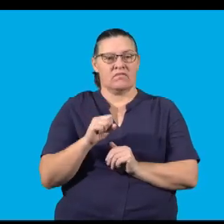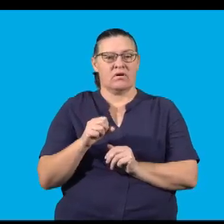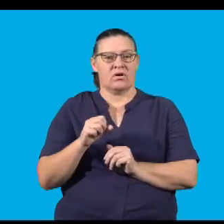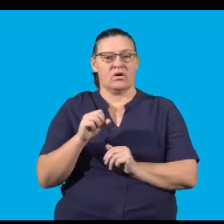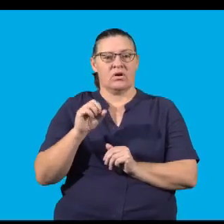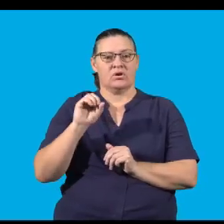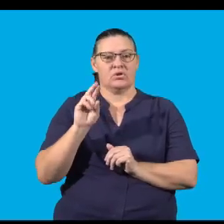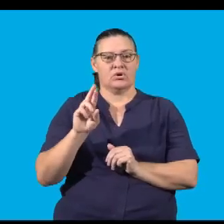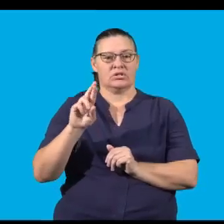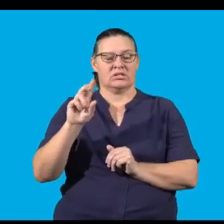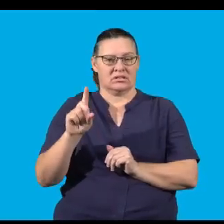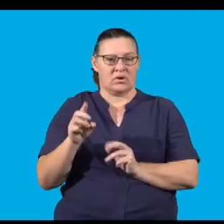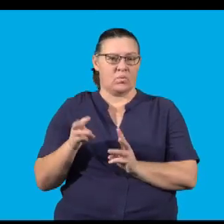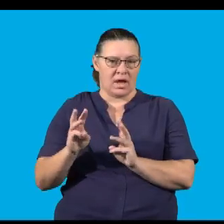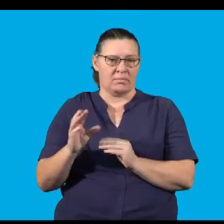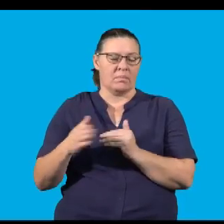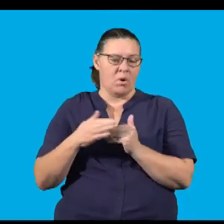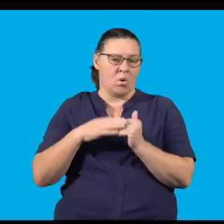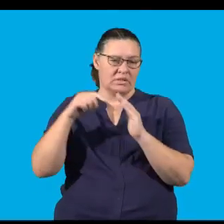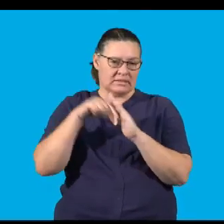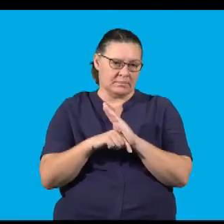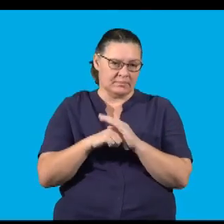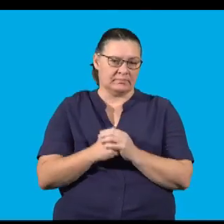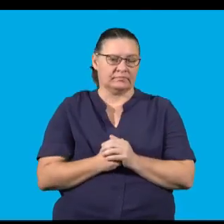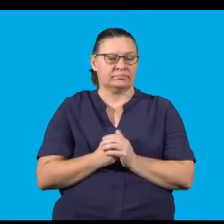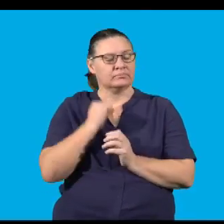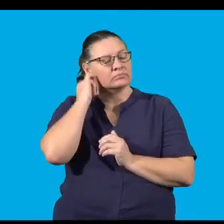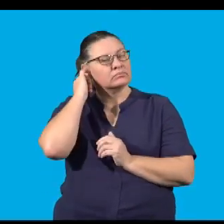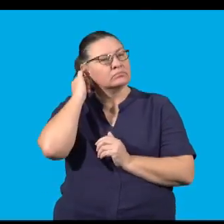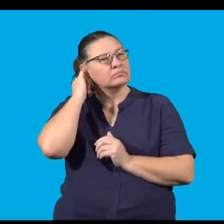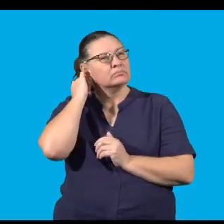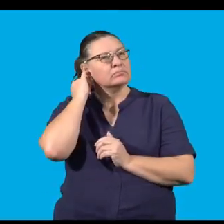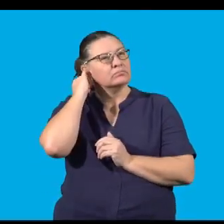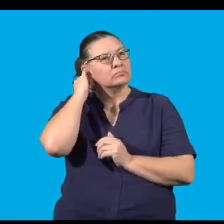you need to simplify a little bit further. So therefore